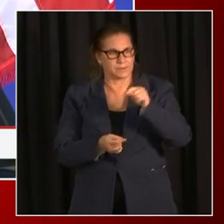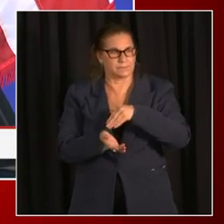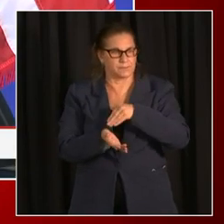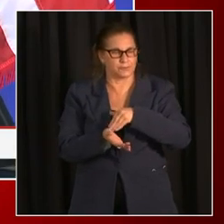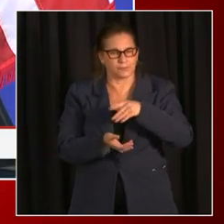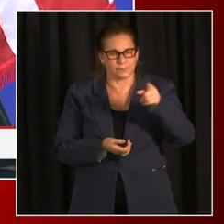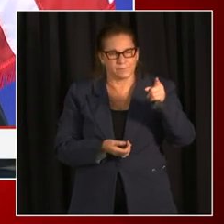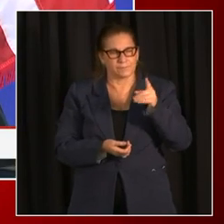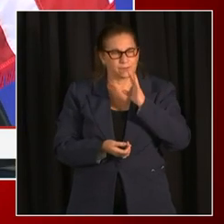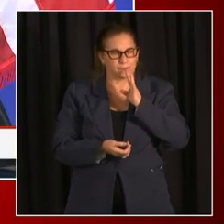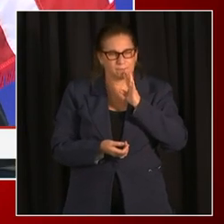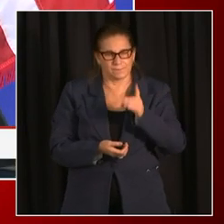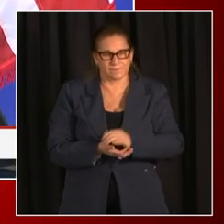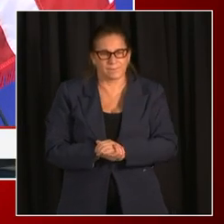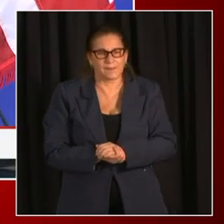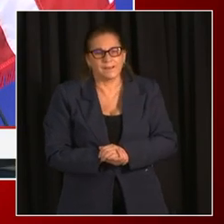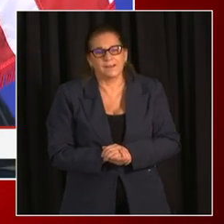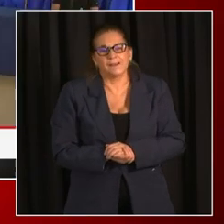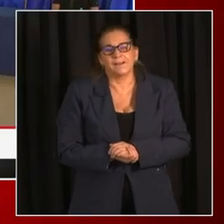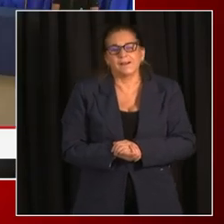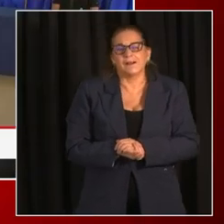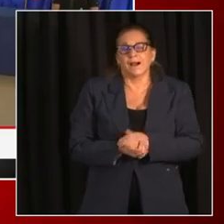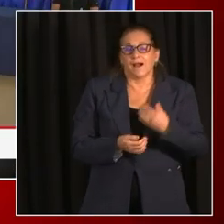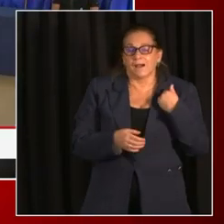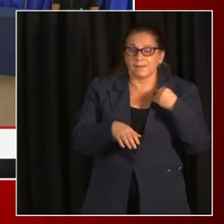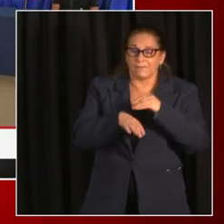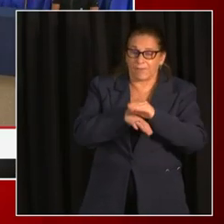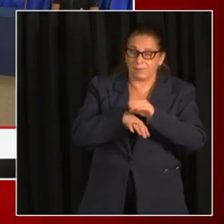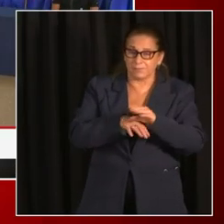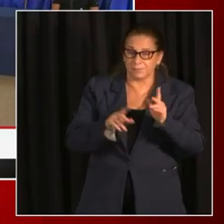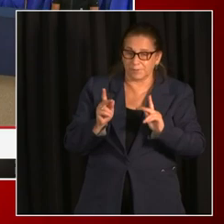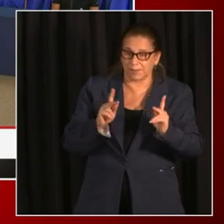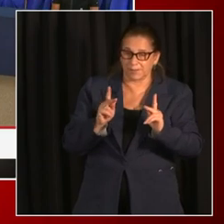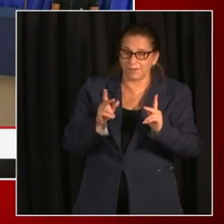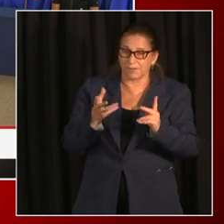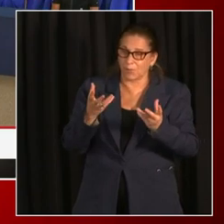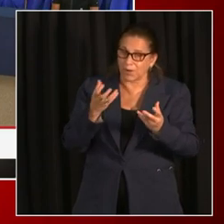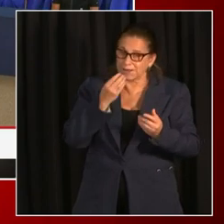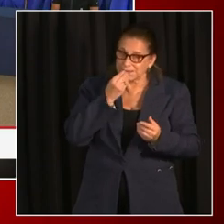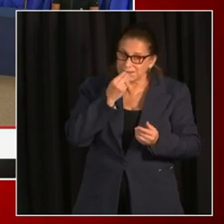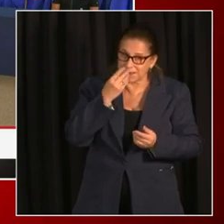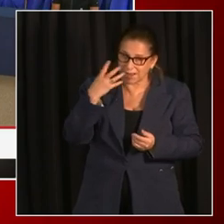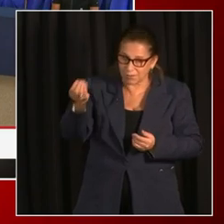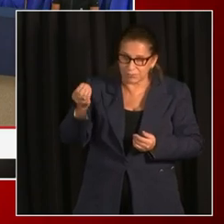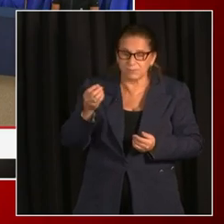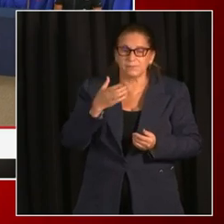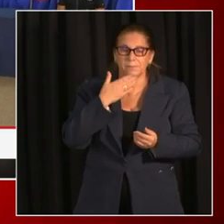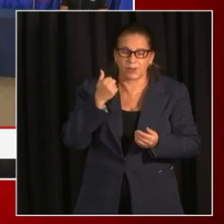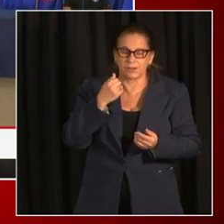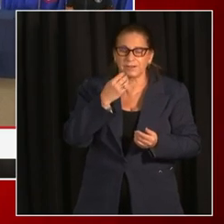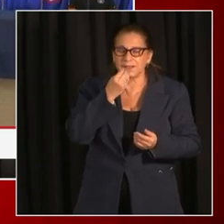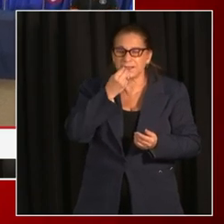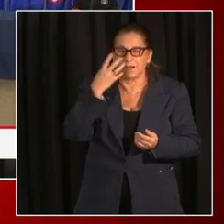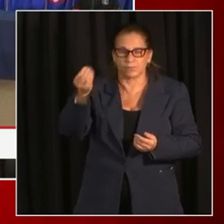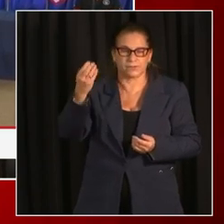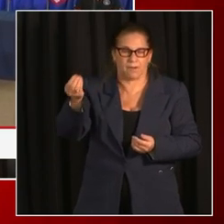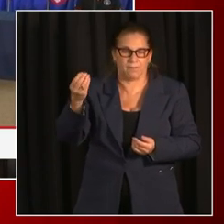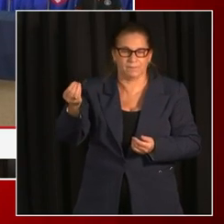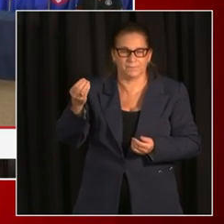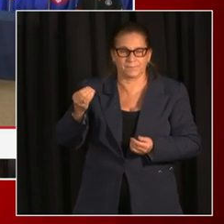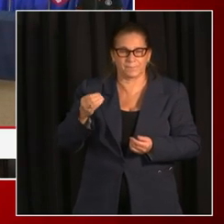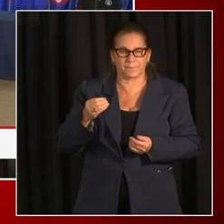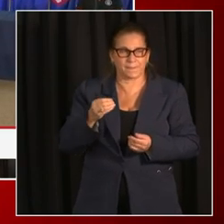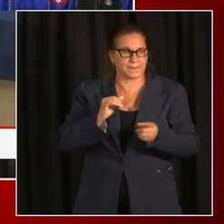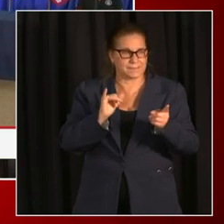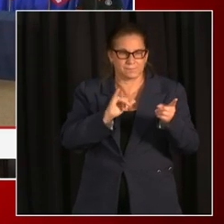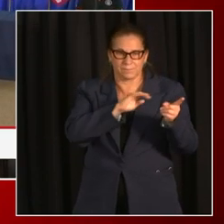So since the beginning, we've been advising people that it is preferable that folks dine outdoors. And part of as the mayor mentioned